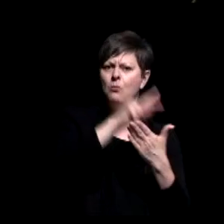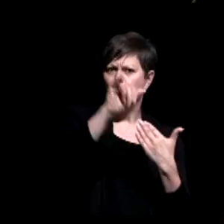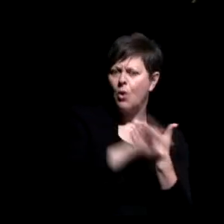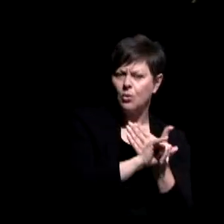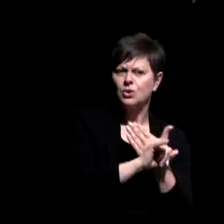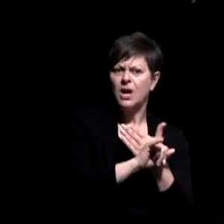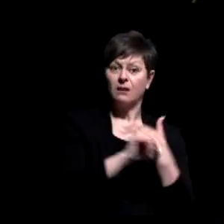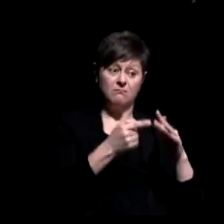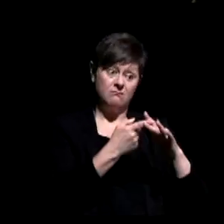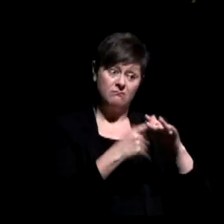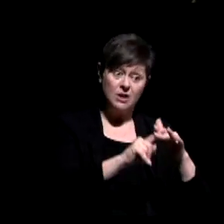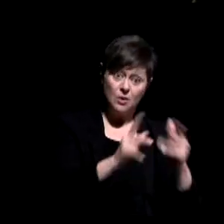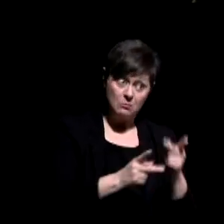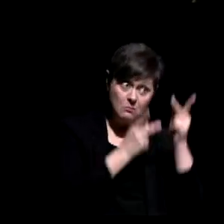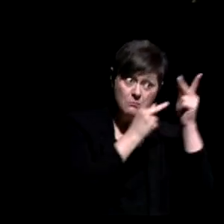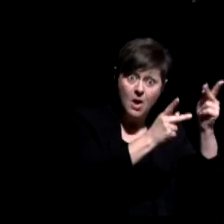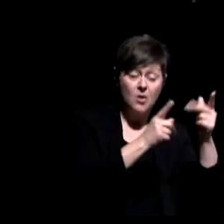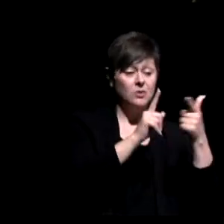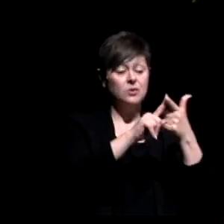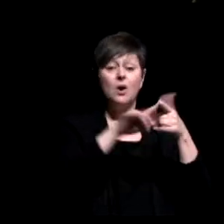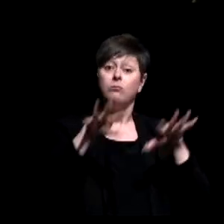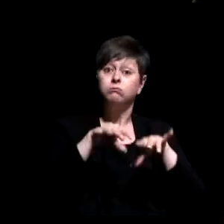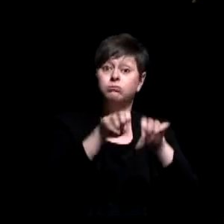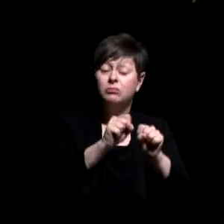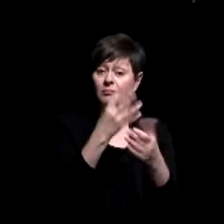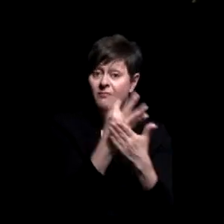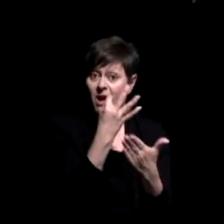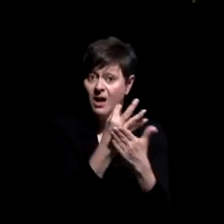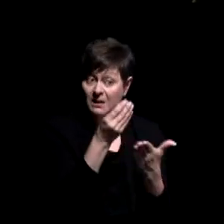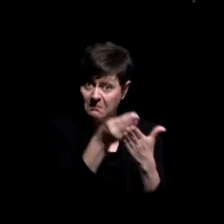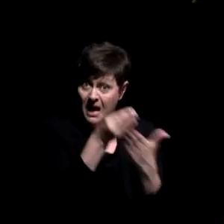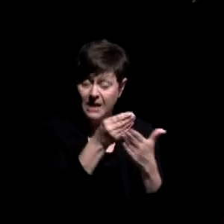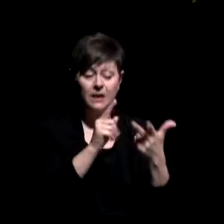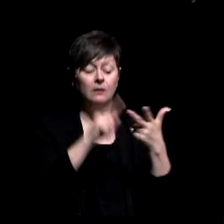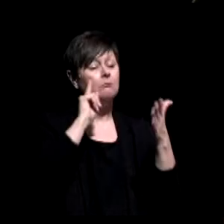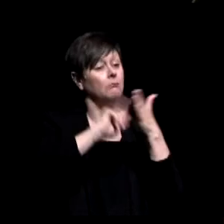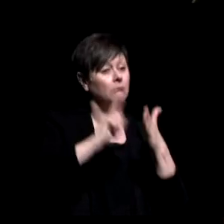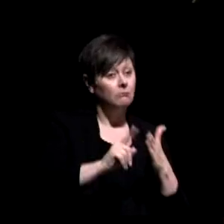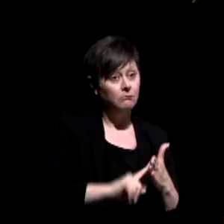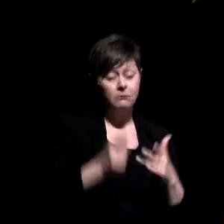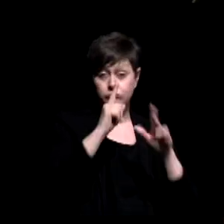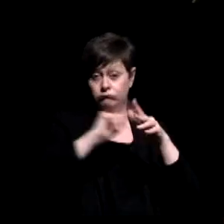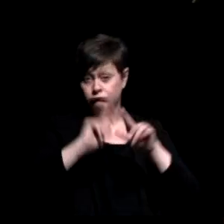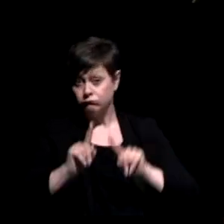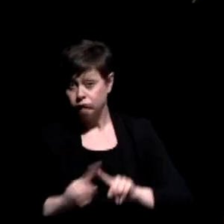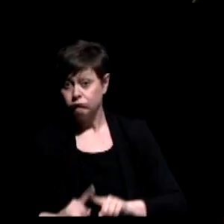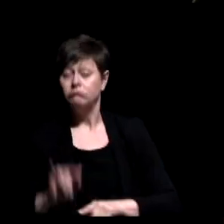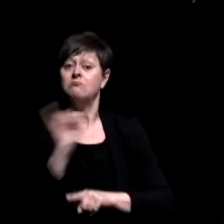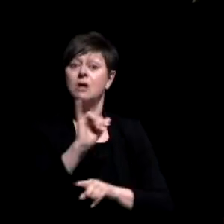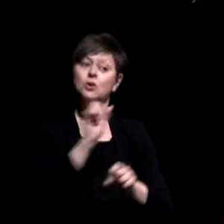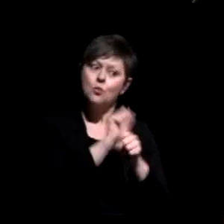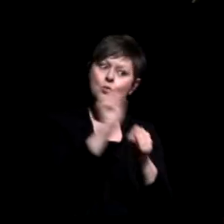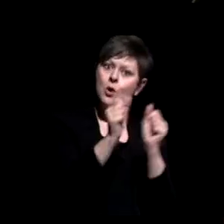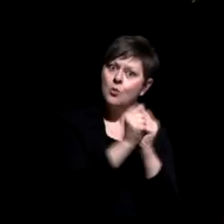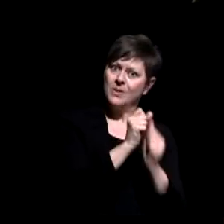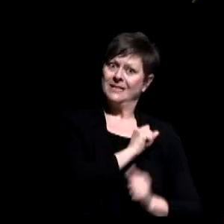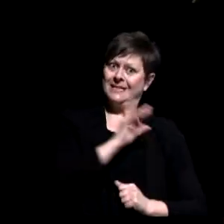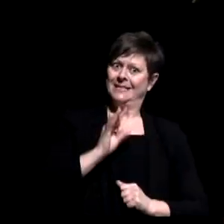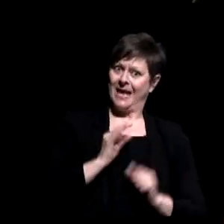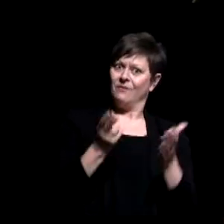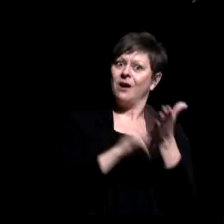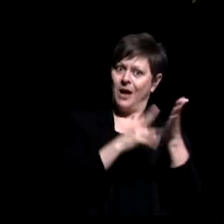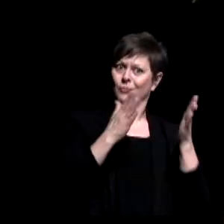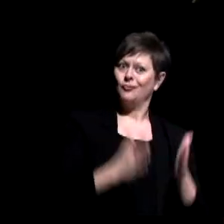original proposal to securing funding, researching options, and working with staff and contractors to